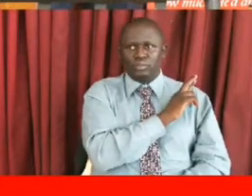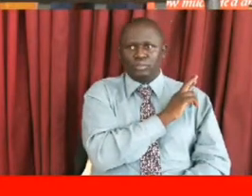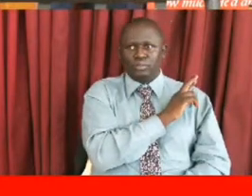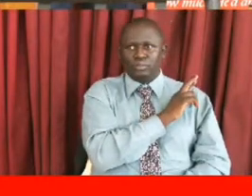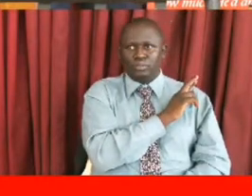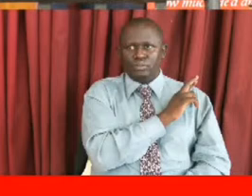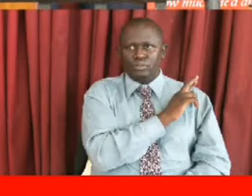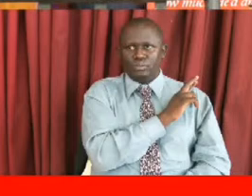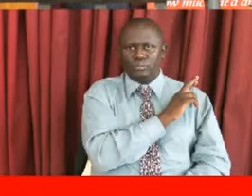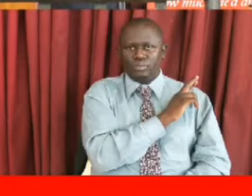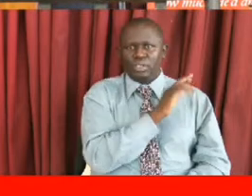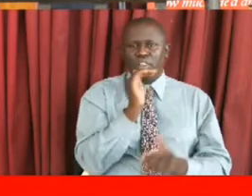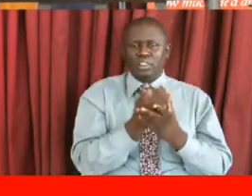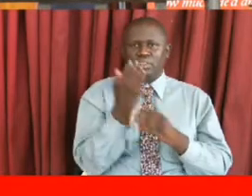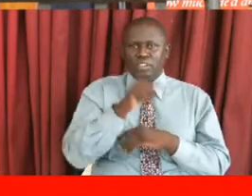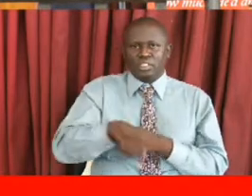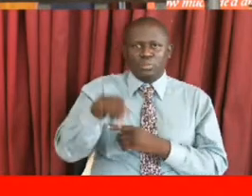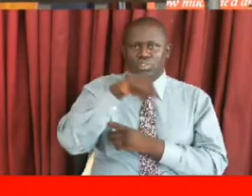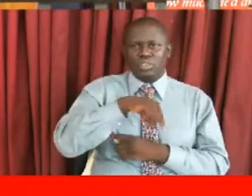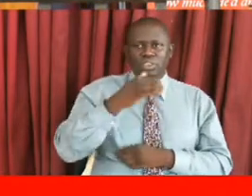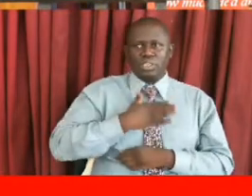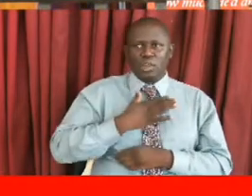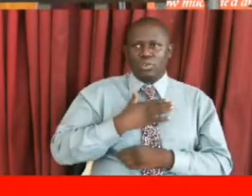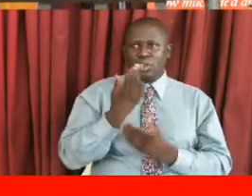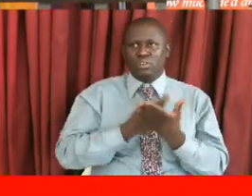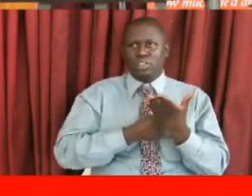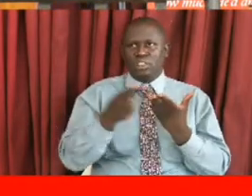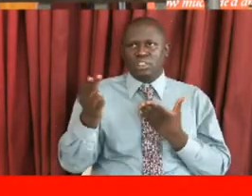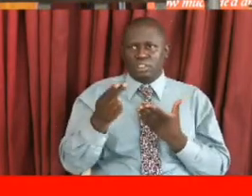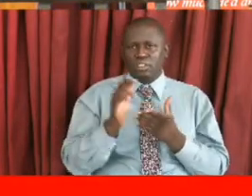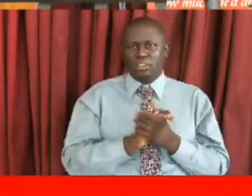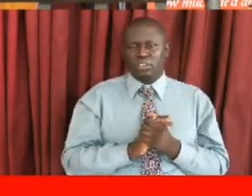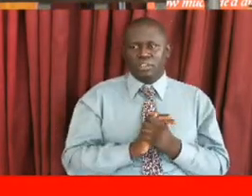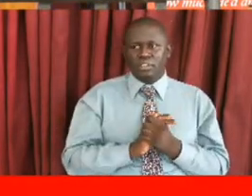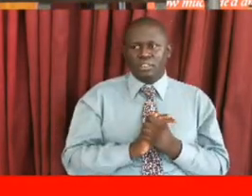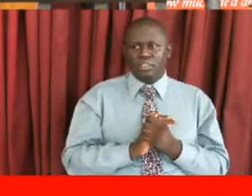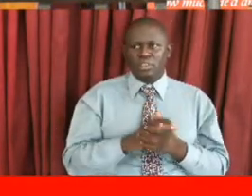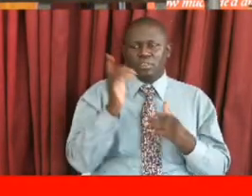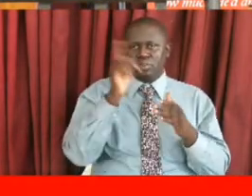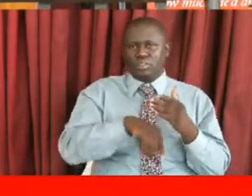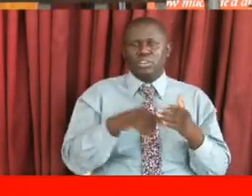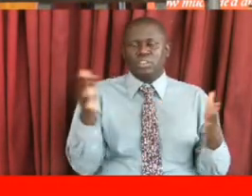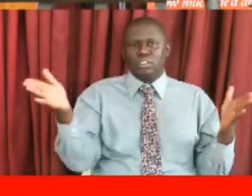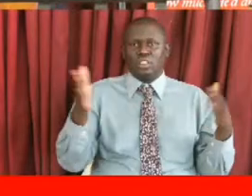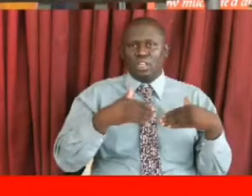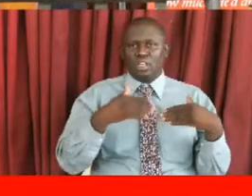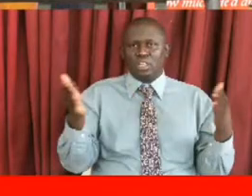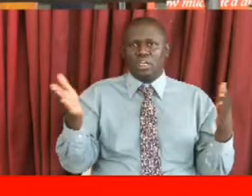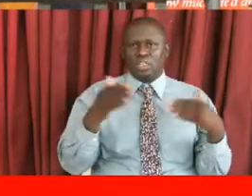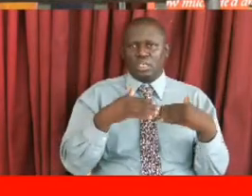religion some of us our Holiness is a Gate of Hell